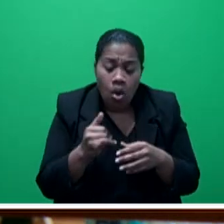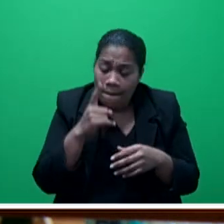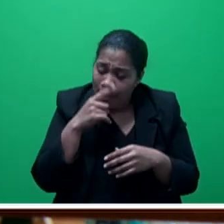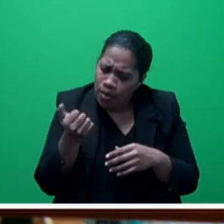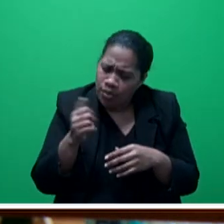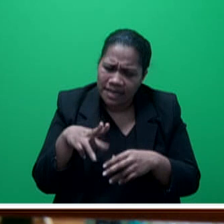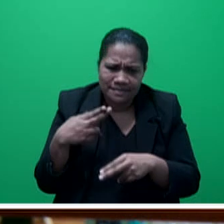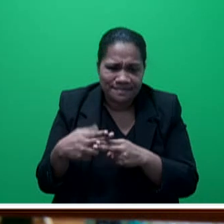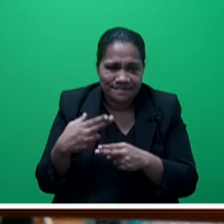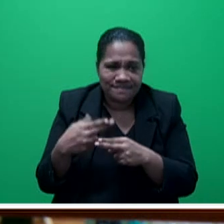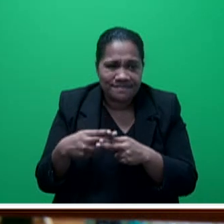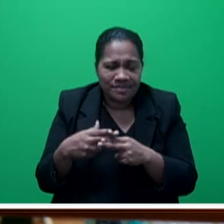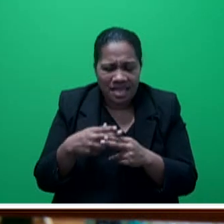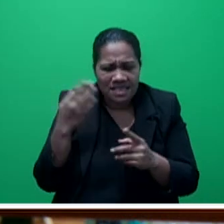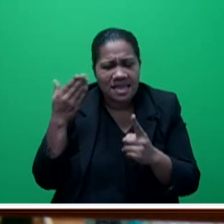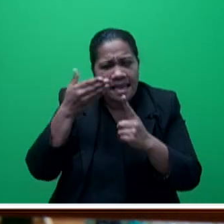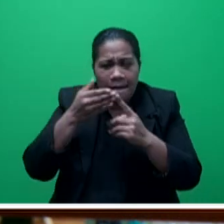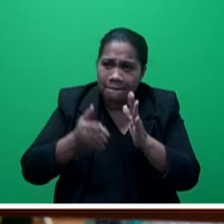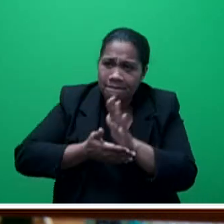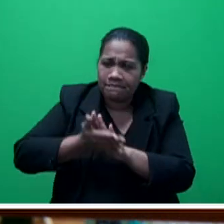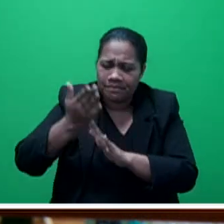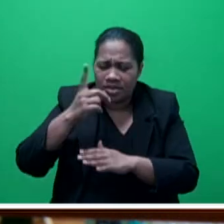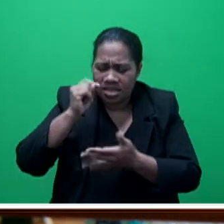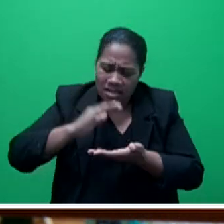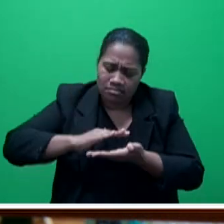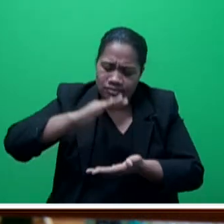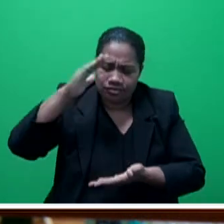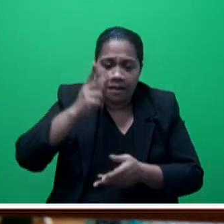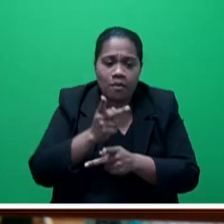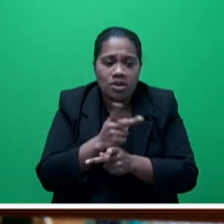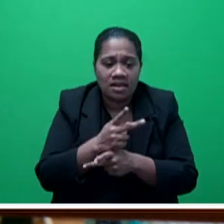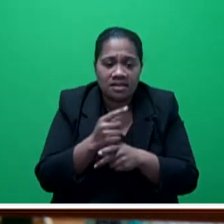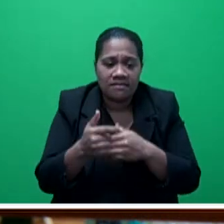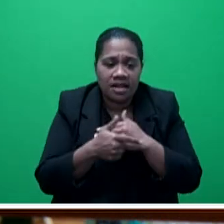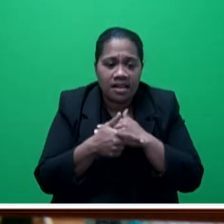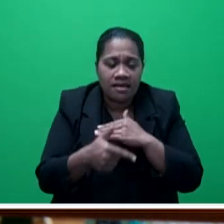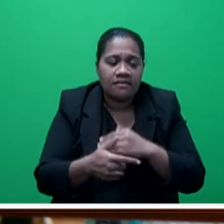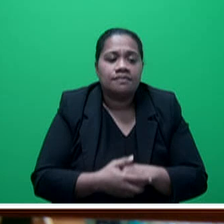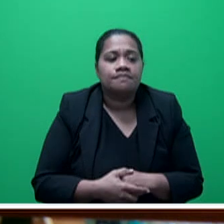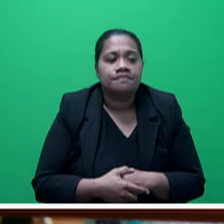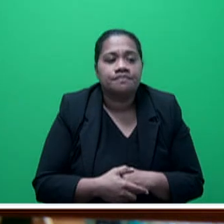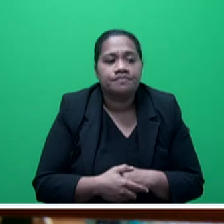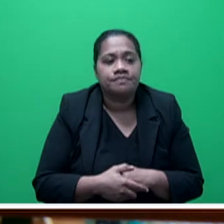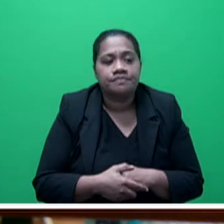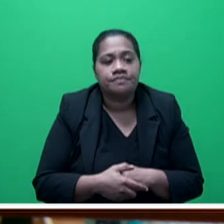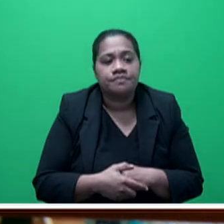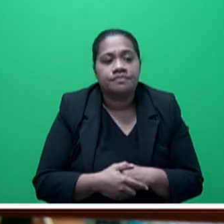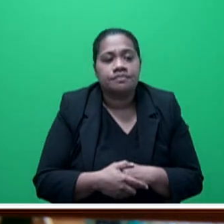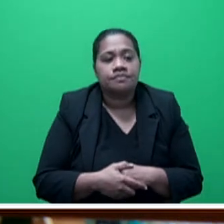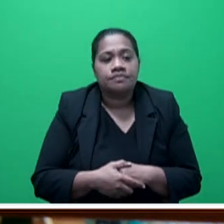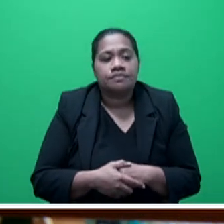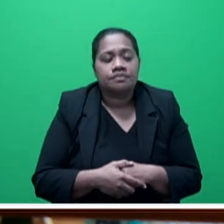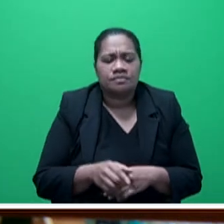to aim higher and increase productive levels, expand into value addition, maybe, and or commercialize